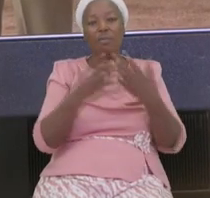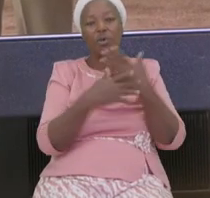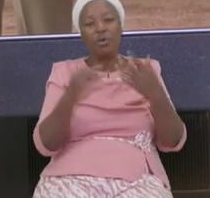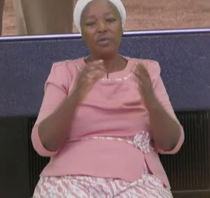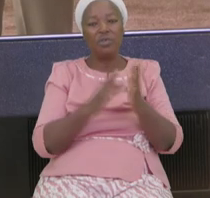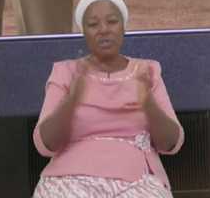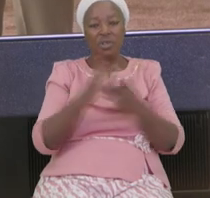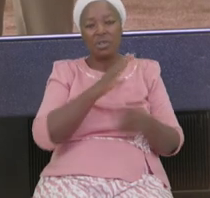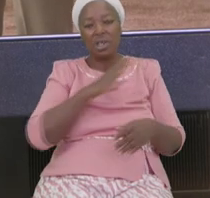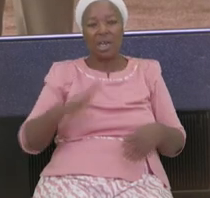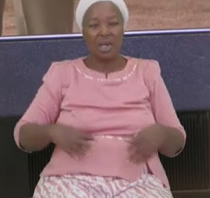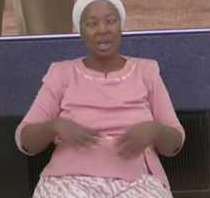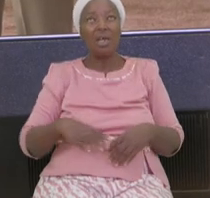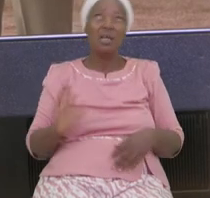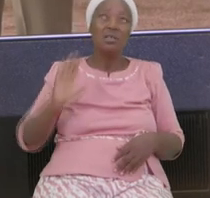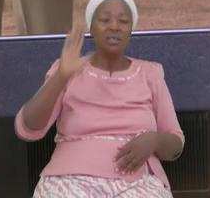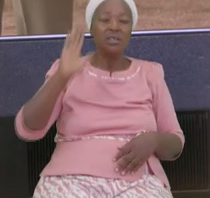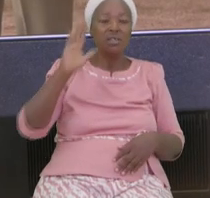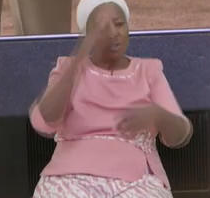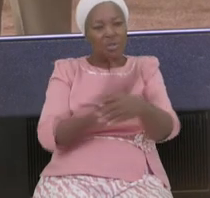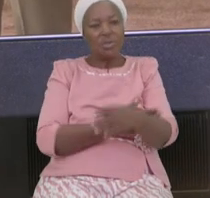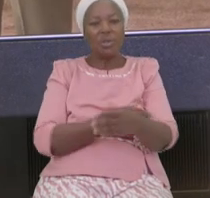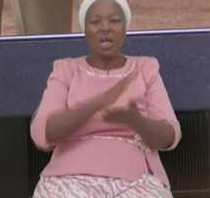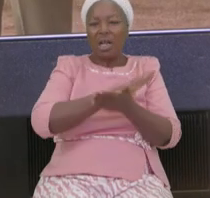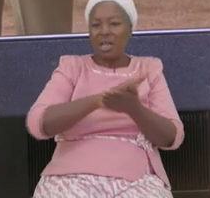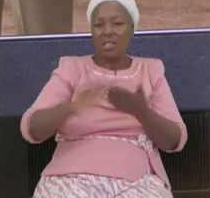Jesus Christ his Son